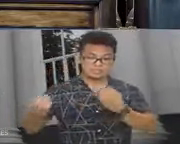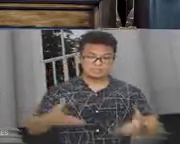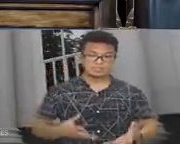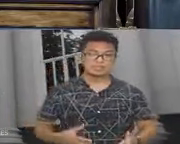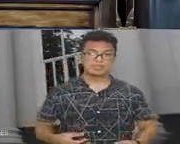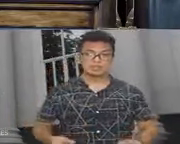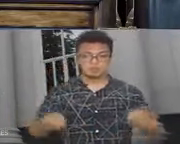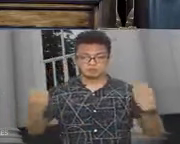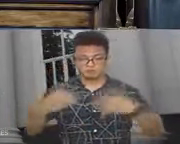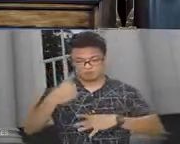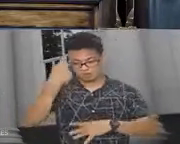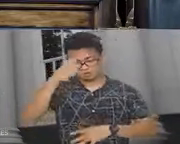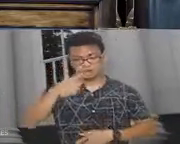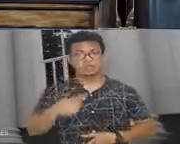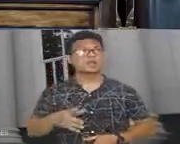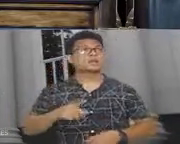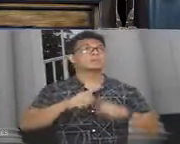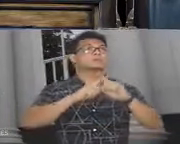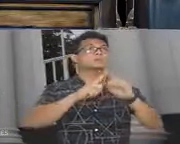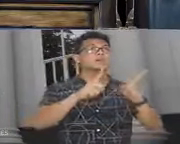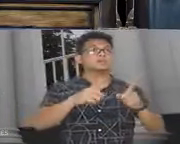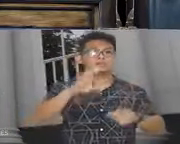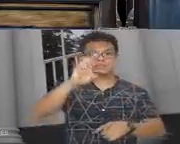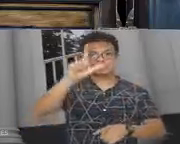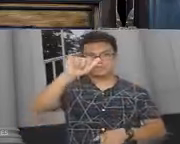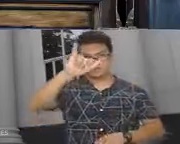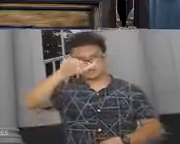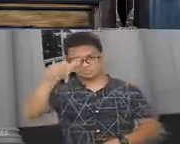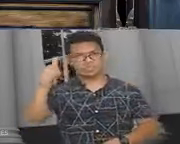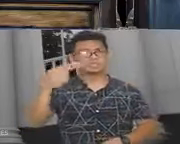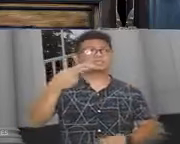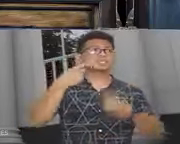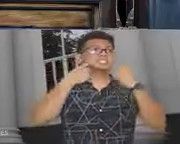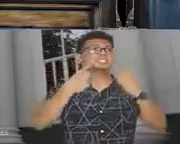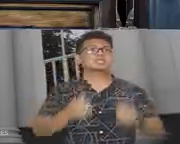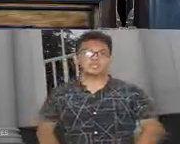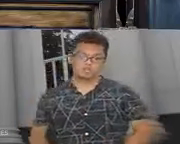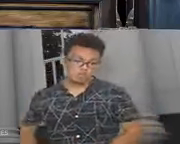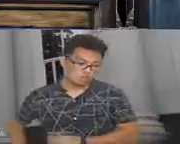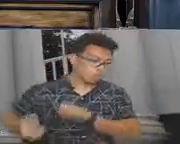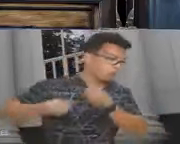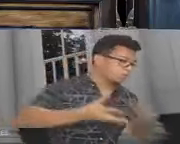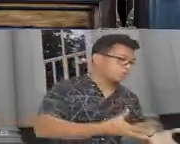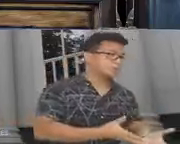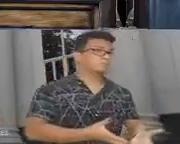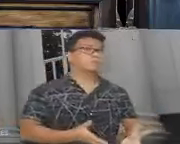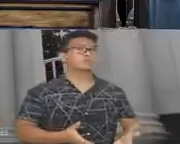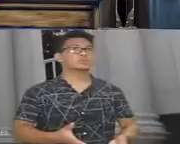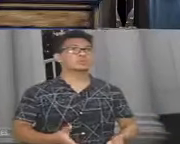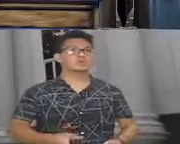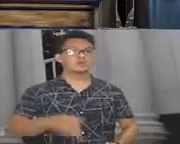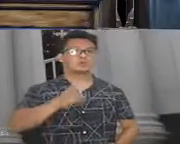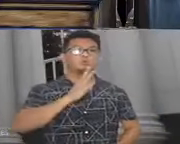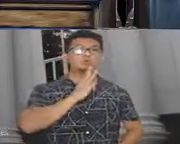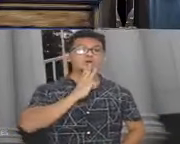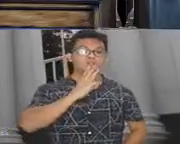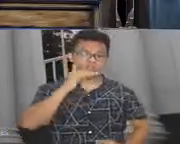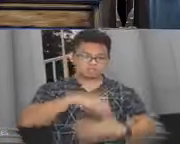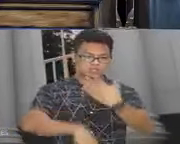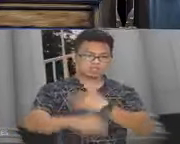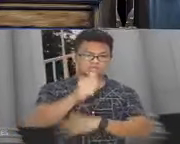said, fill 4 barrels with water and pour it on the burnt sacrifice and on the wood